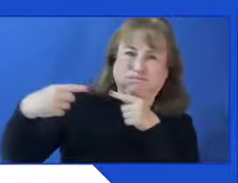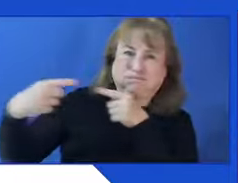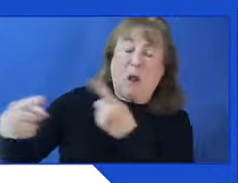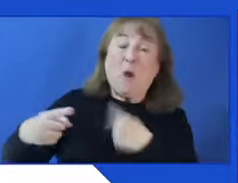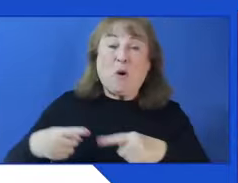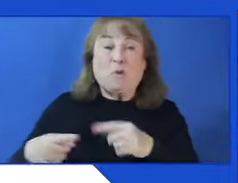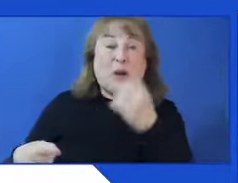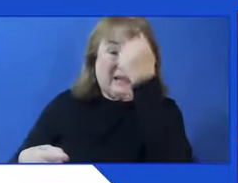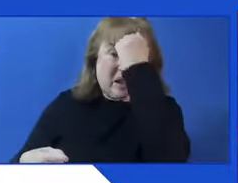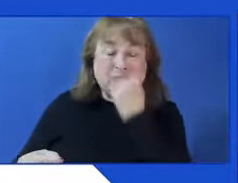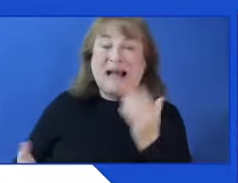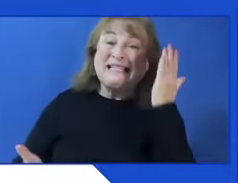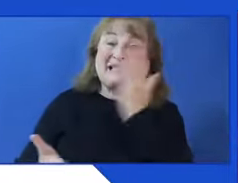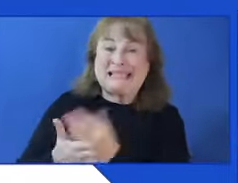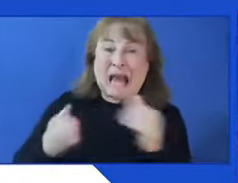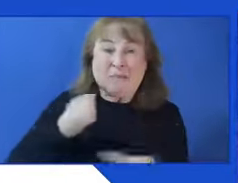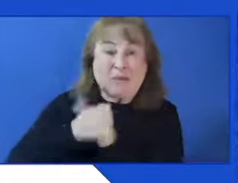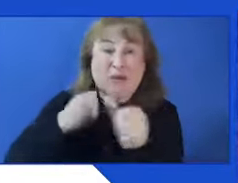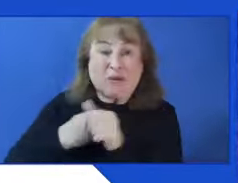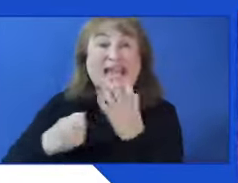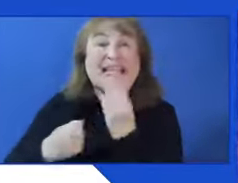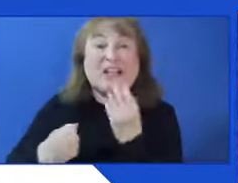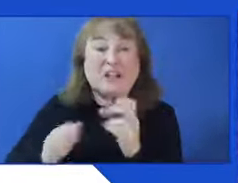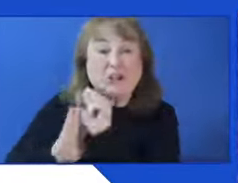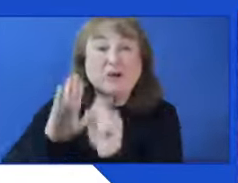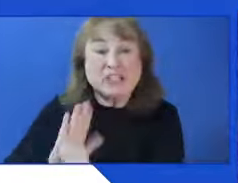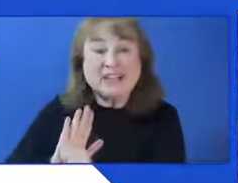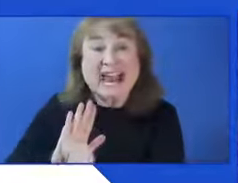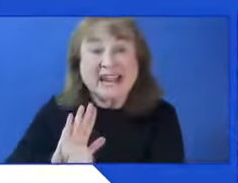to the Jewish state.